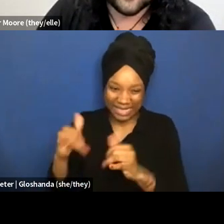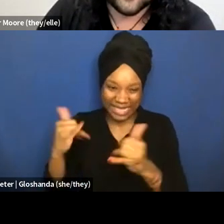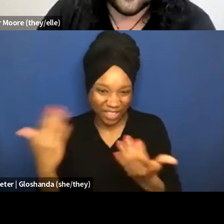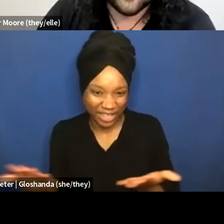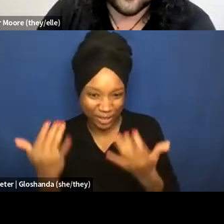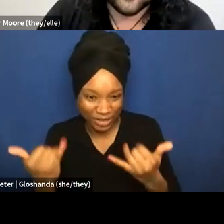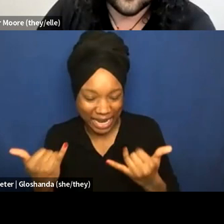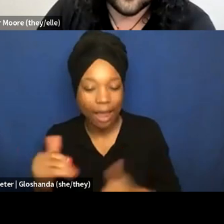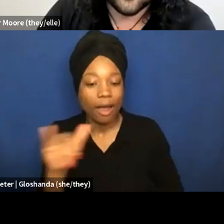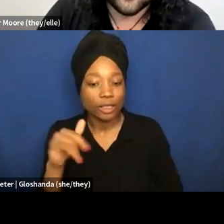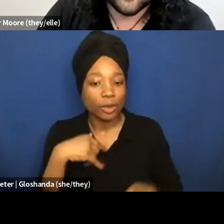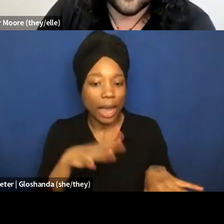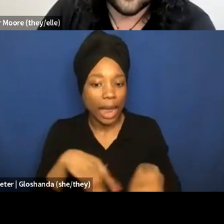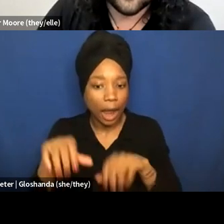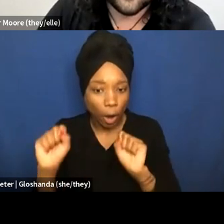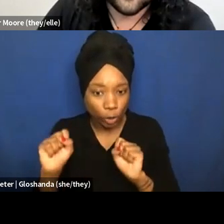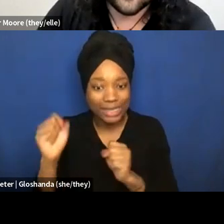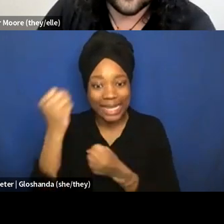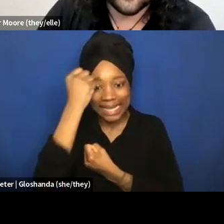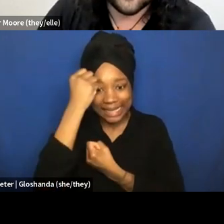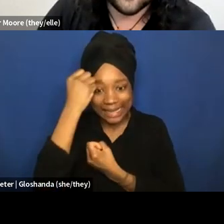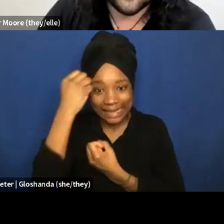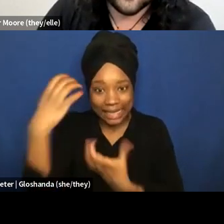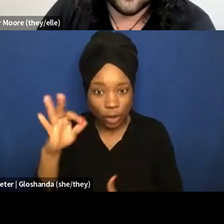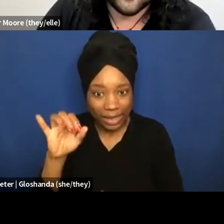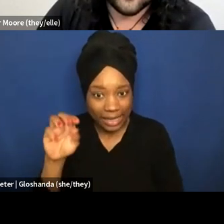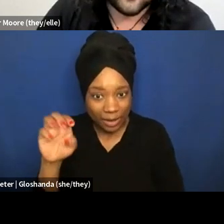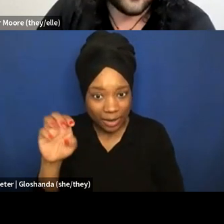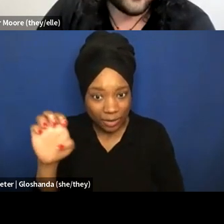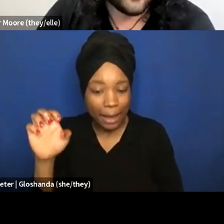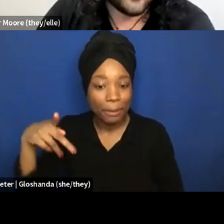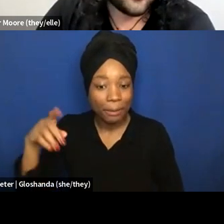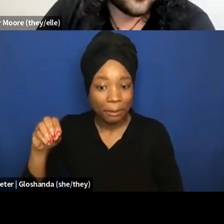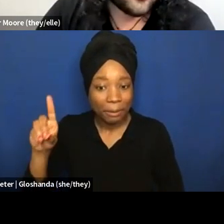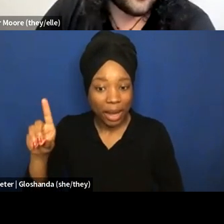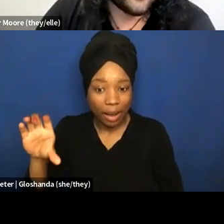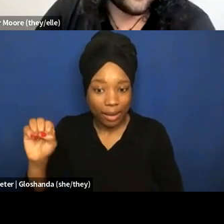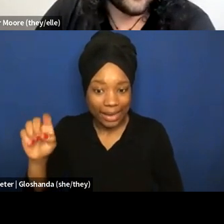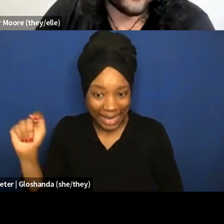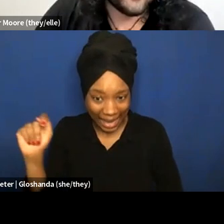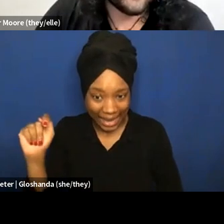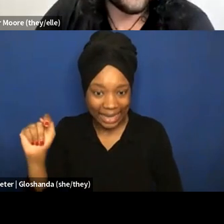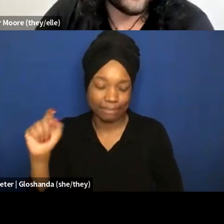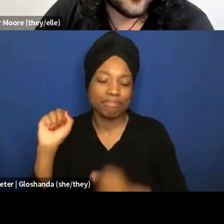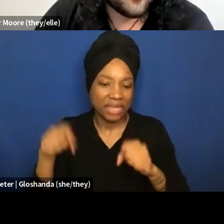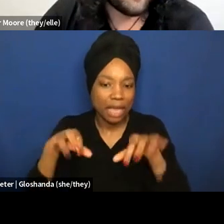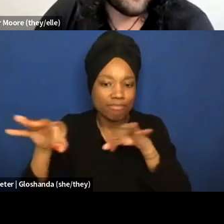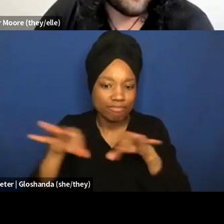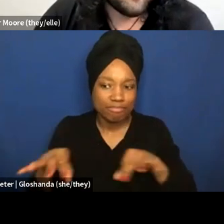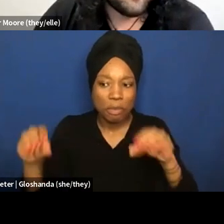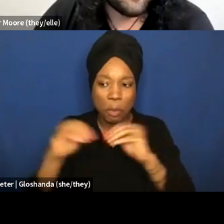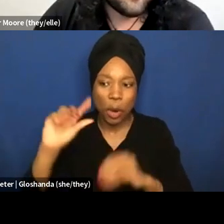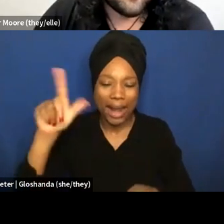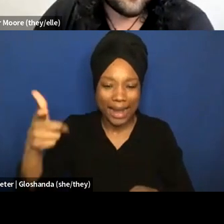Feral Visions, which is a decolonial feminist podcast. So a lot more that we could get into later around